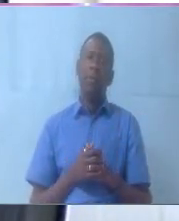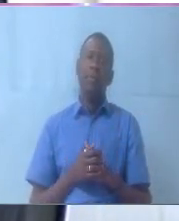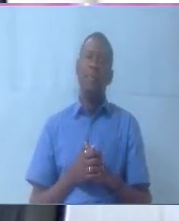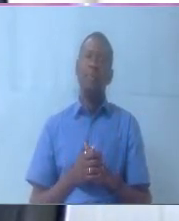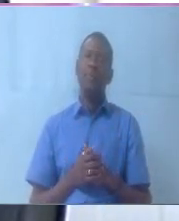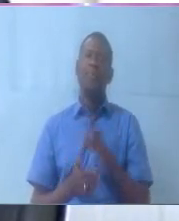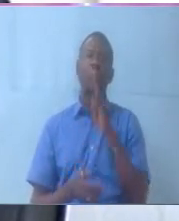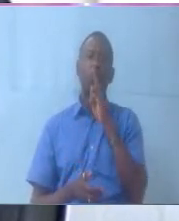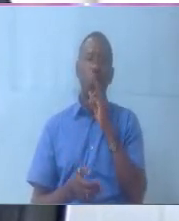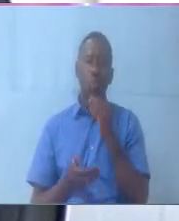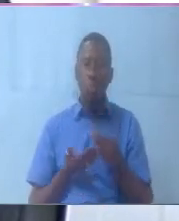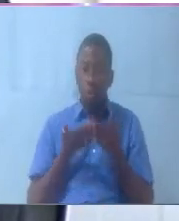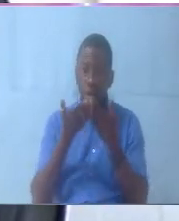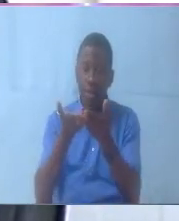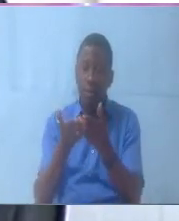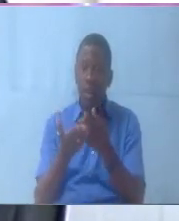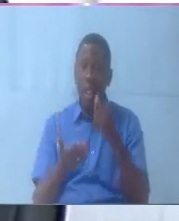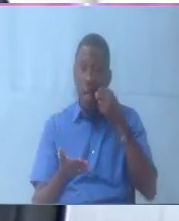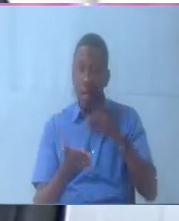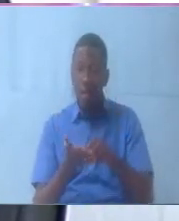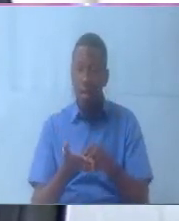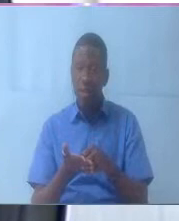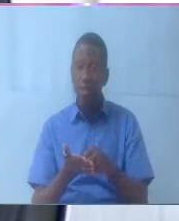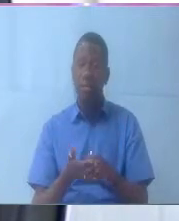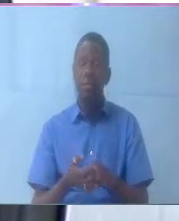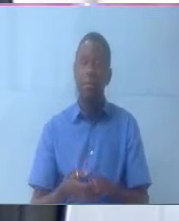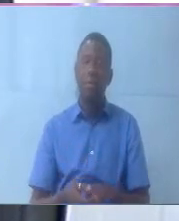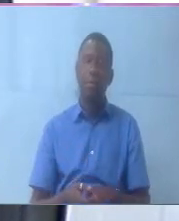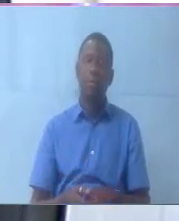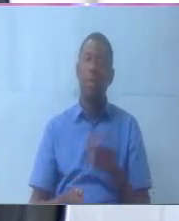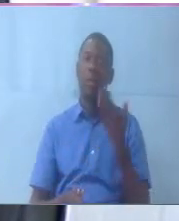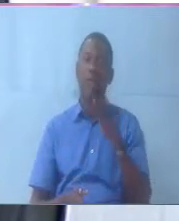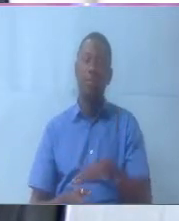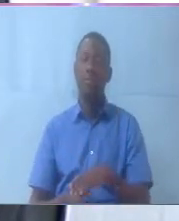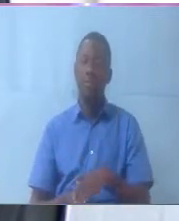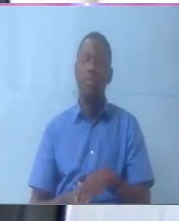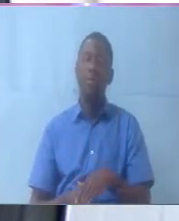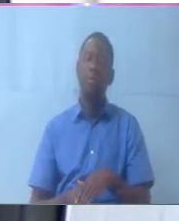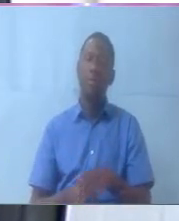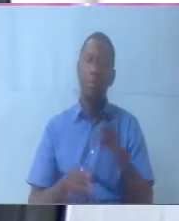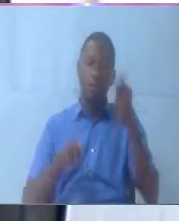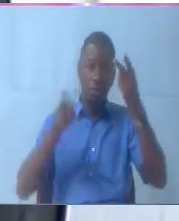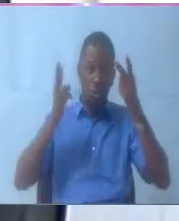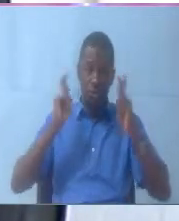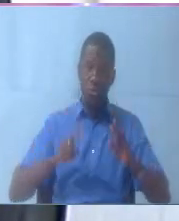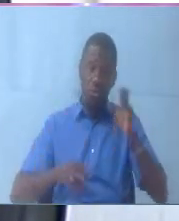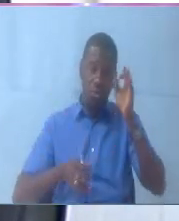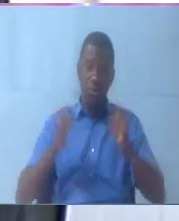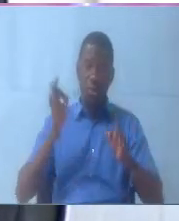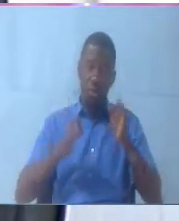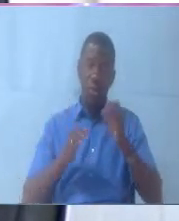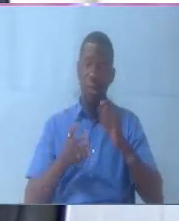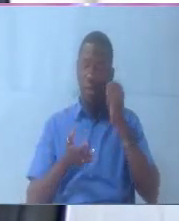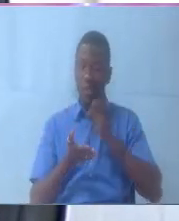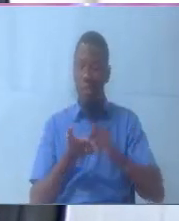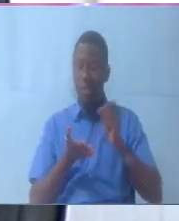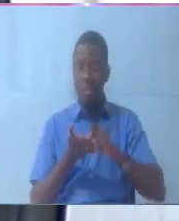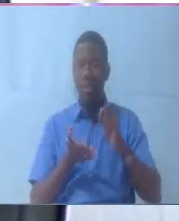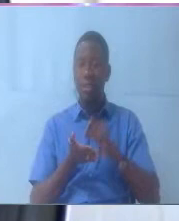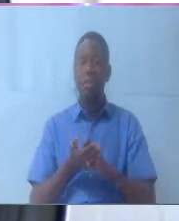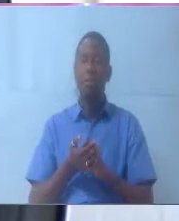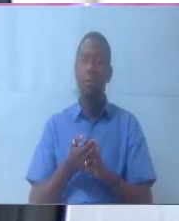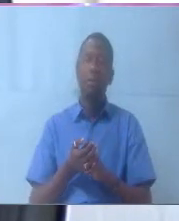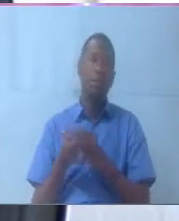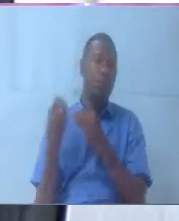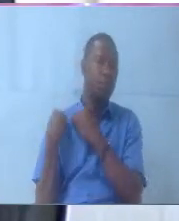Who issued that letter? From the judicial secretary. About our judicial secretary lebulu memmo kilaki bati memmarta kitindir